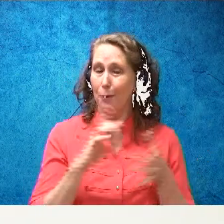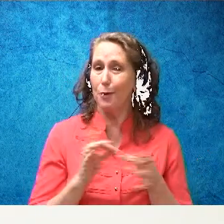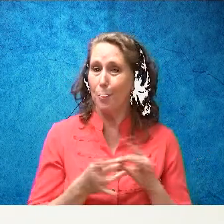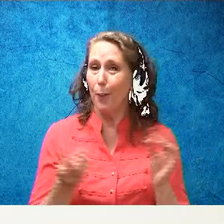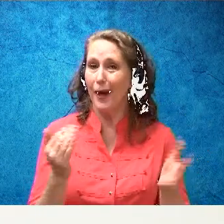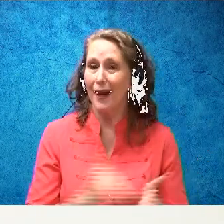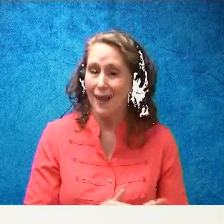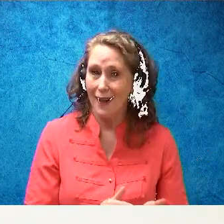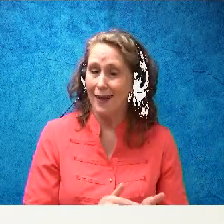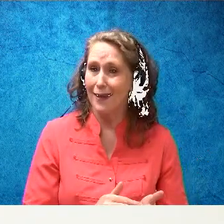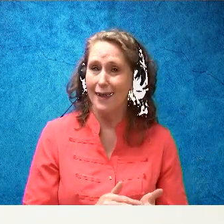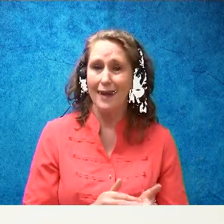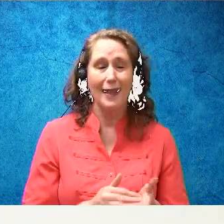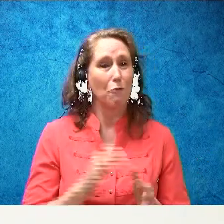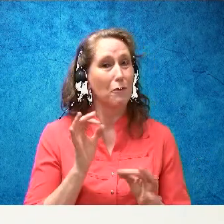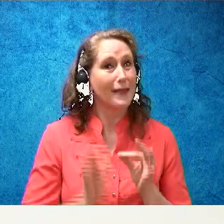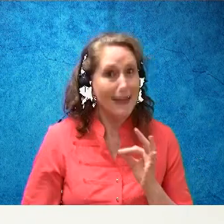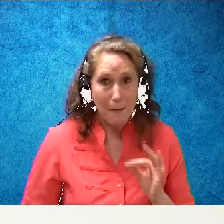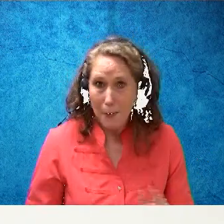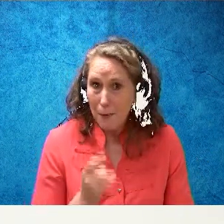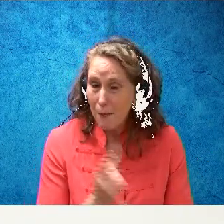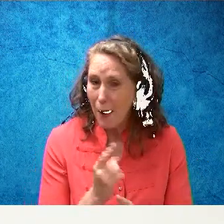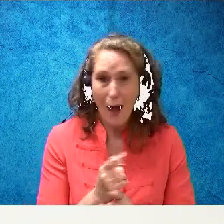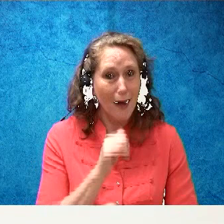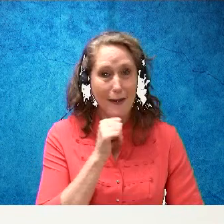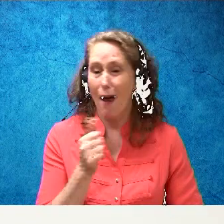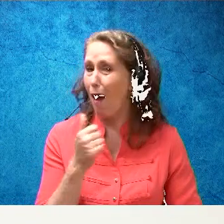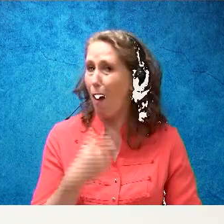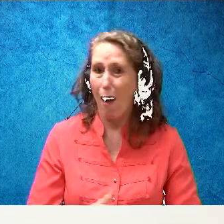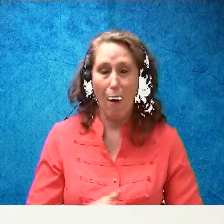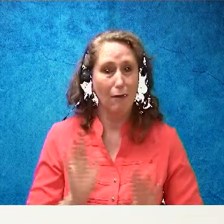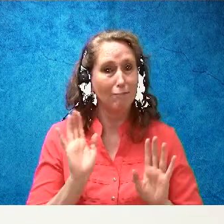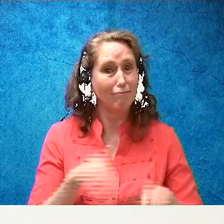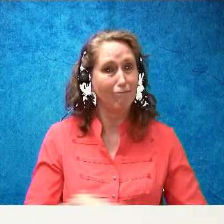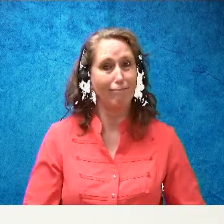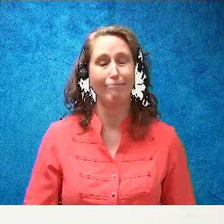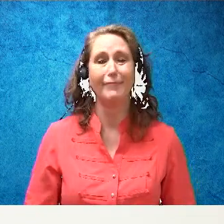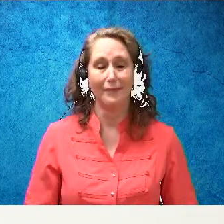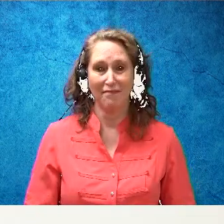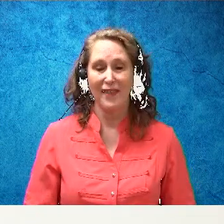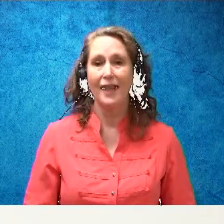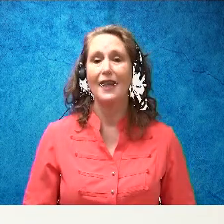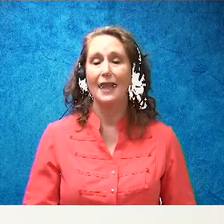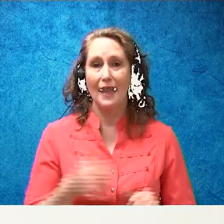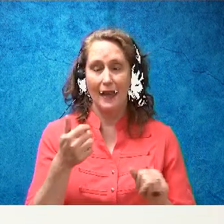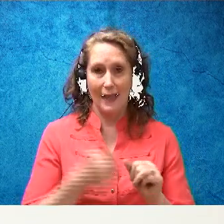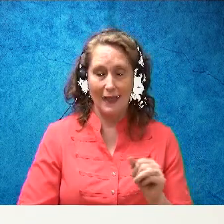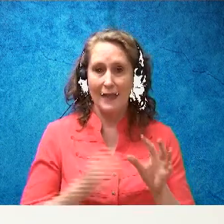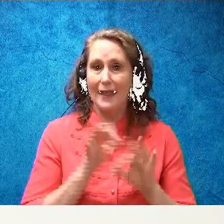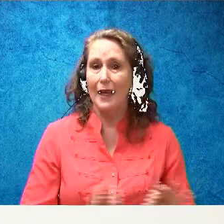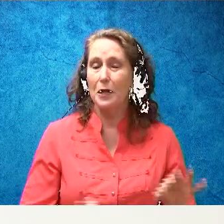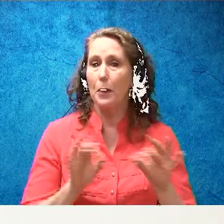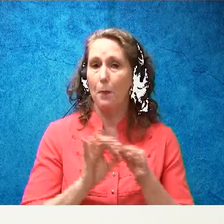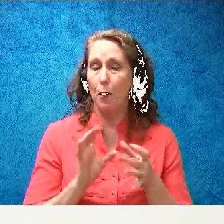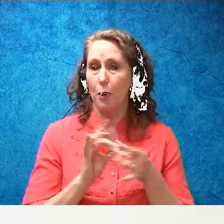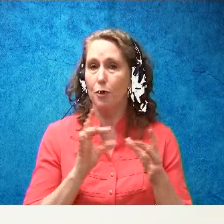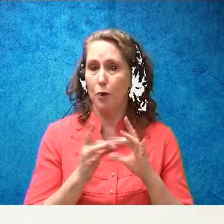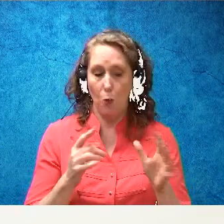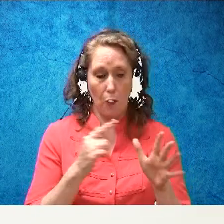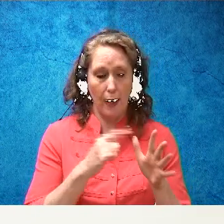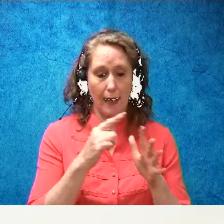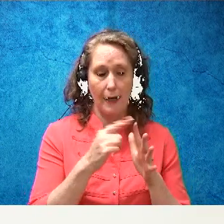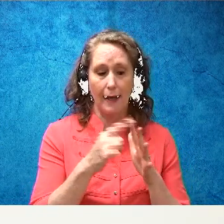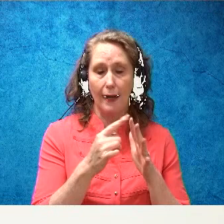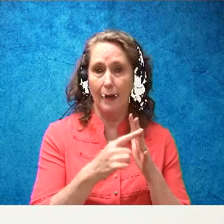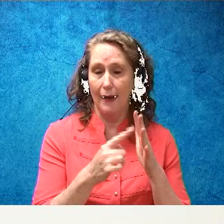story. It was super simple, wasn't it? That wasn't hard at all, okay? We went through the important story elements, like we